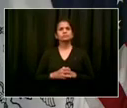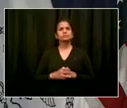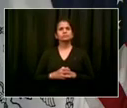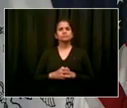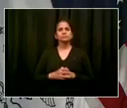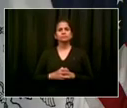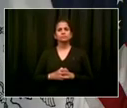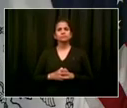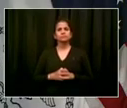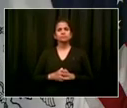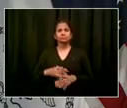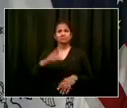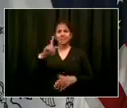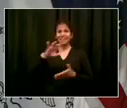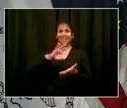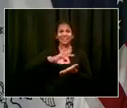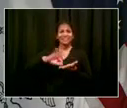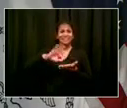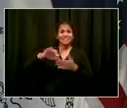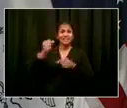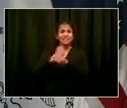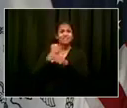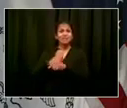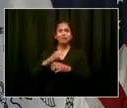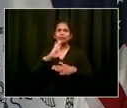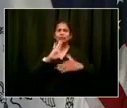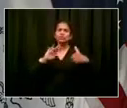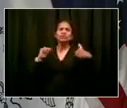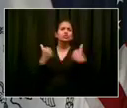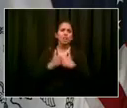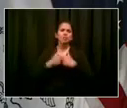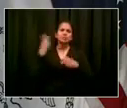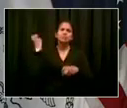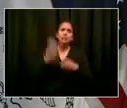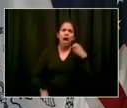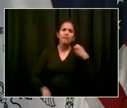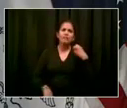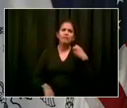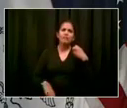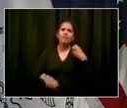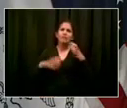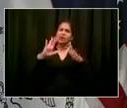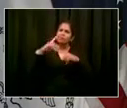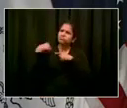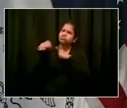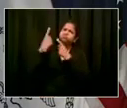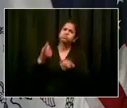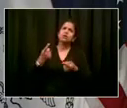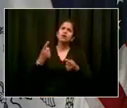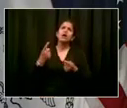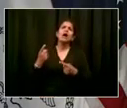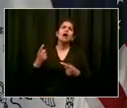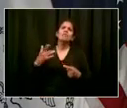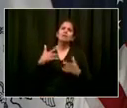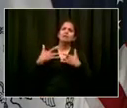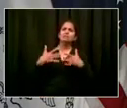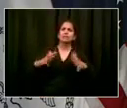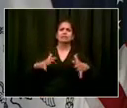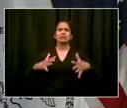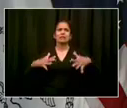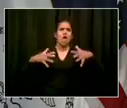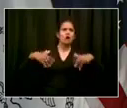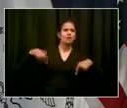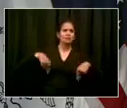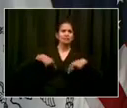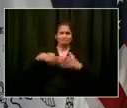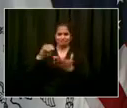that people are always hesitant, it's understandable, to engage on something like